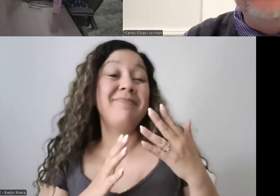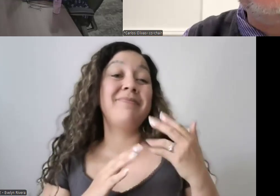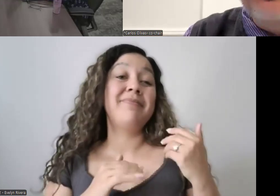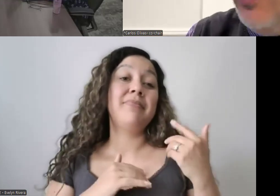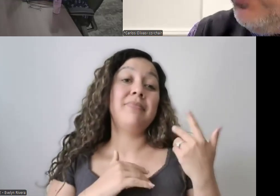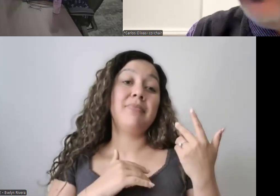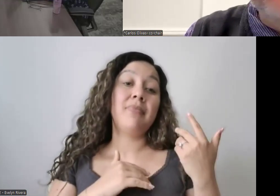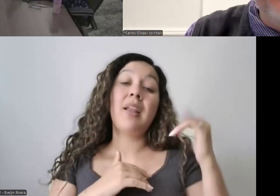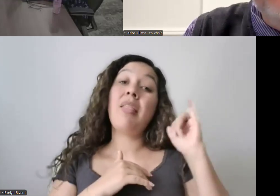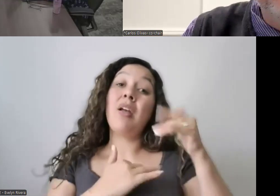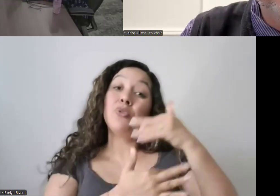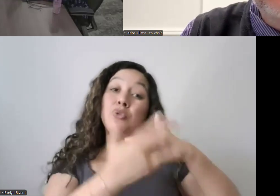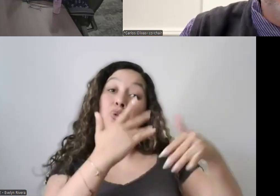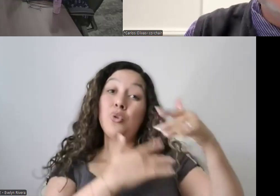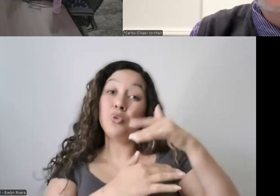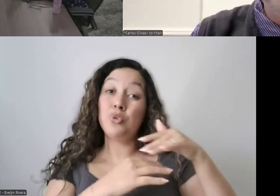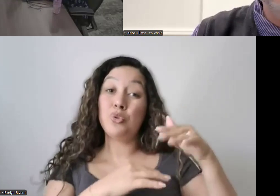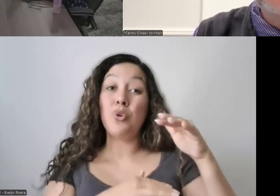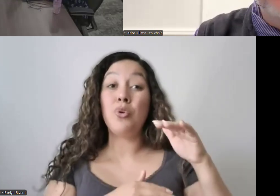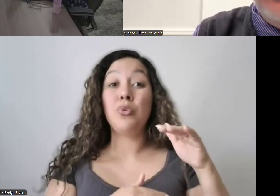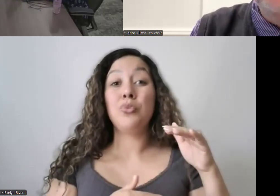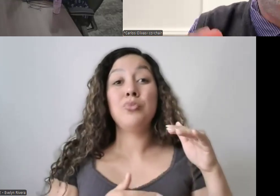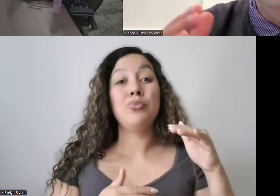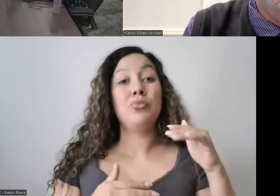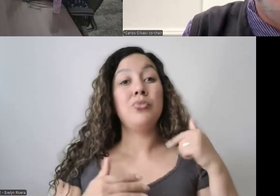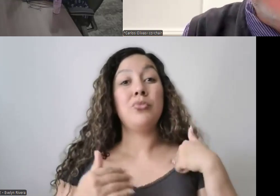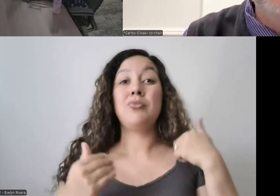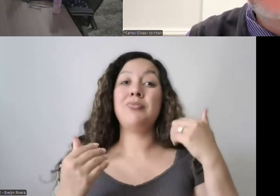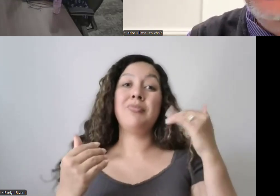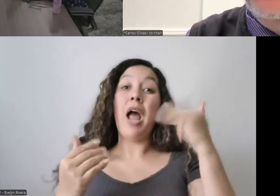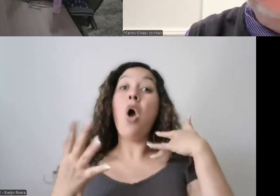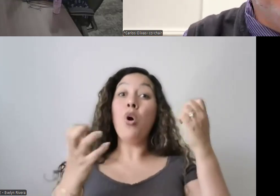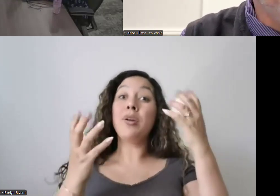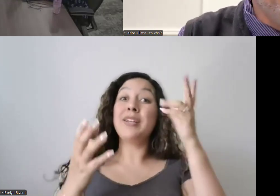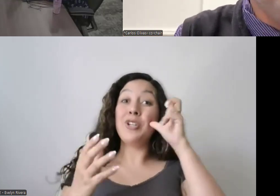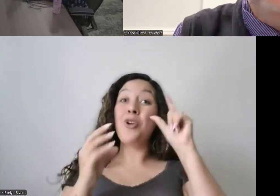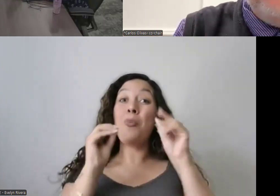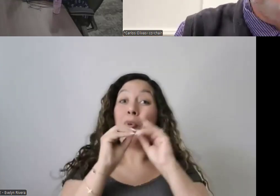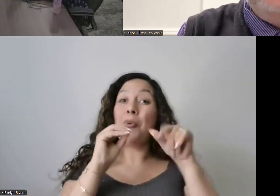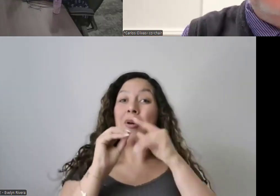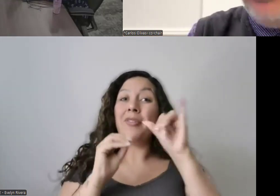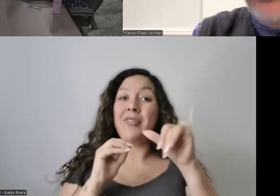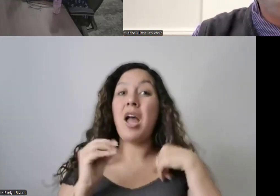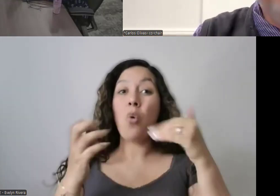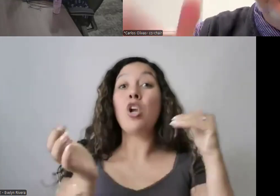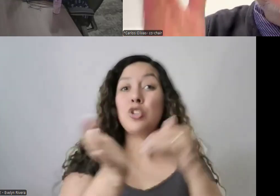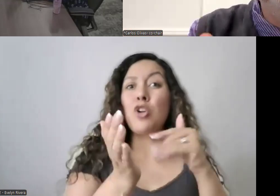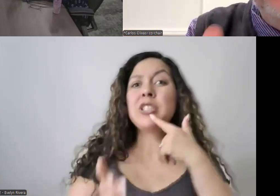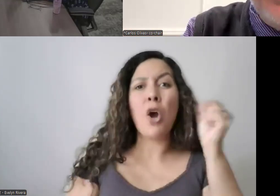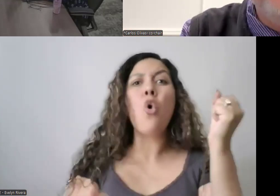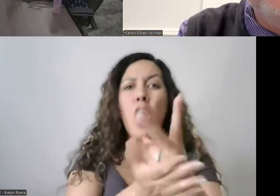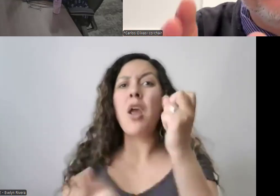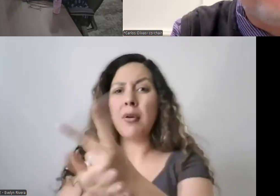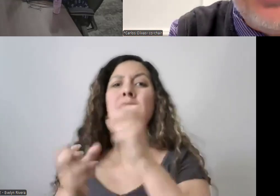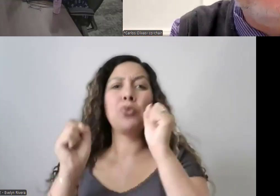This social prescription, I love it. I want to hear more about it. I want doctors to say, okay, we need